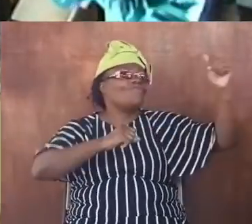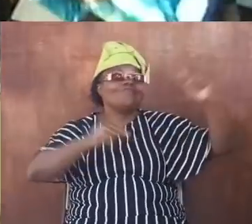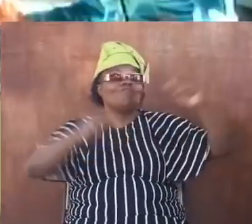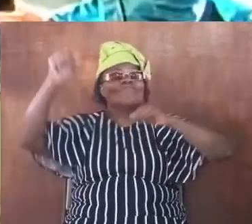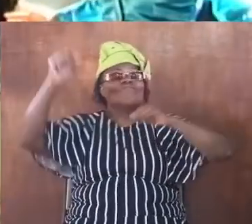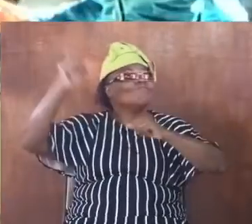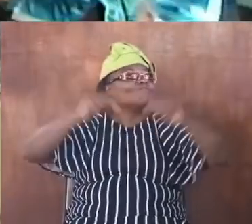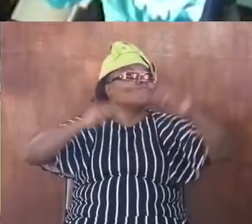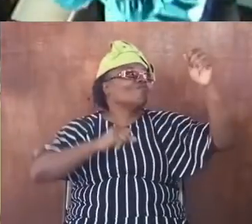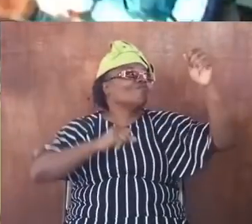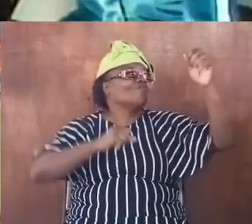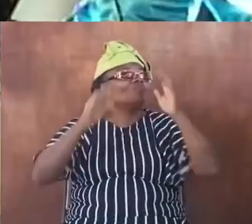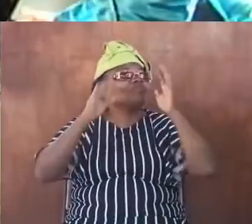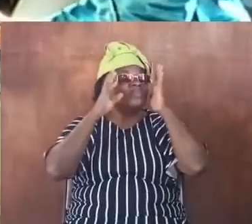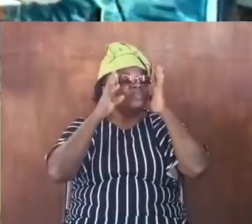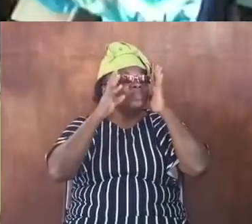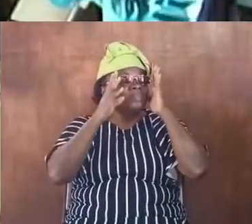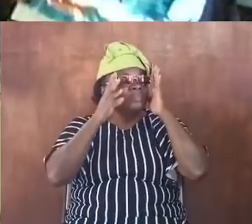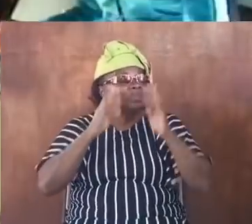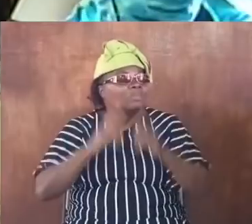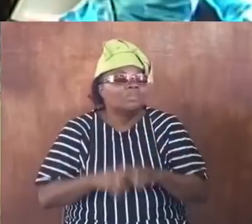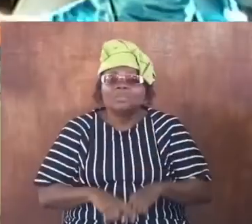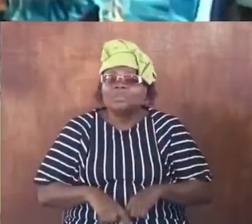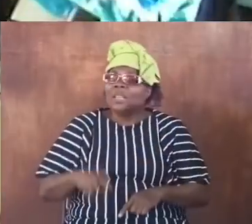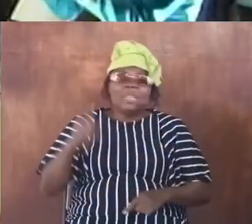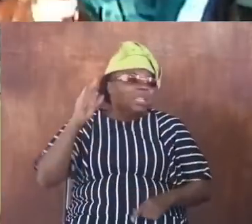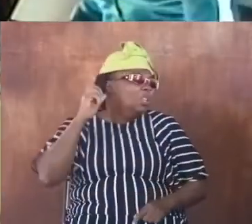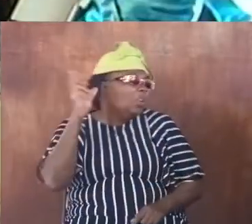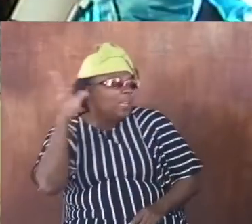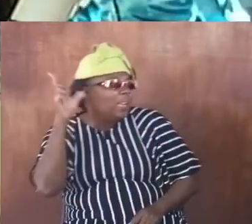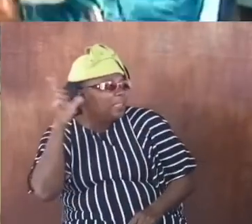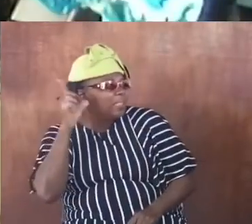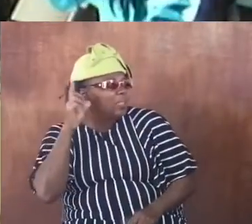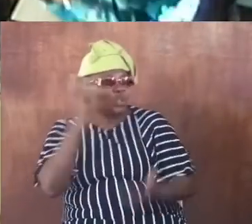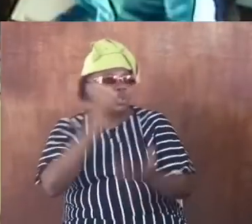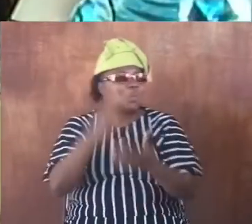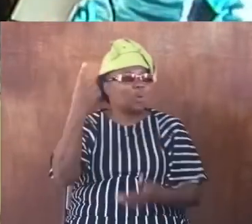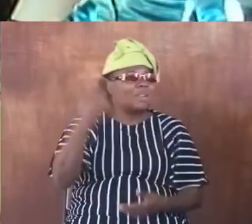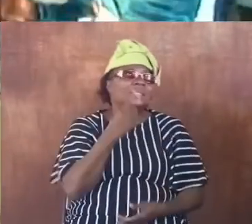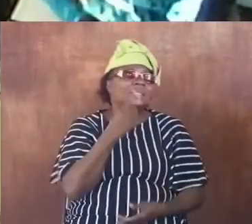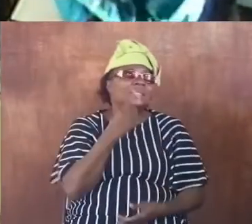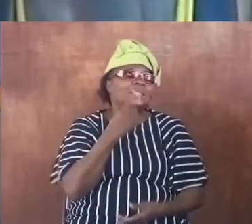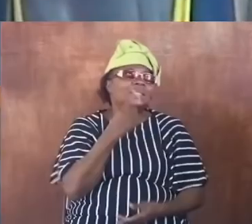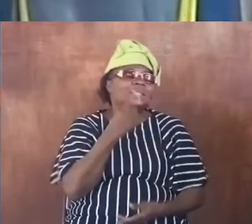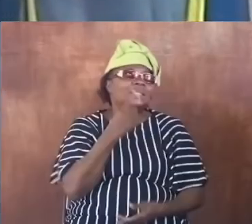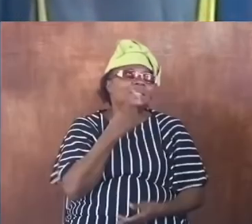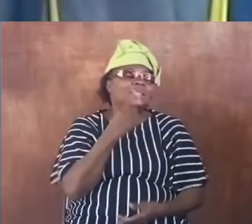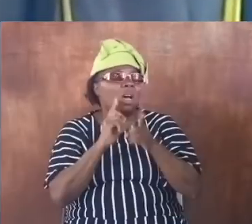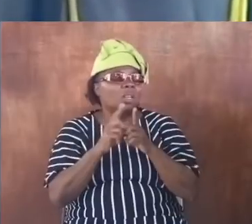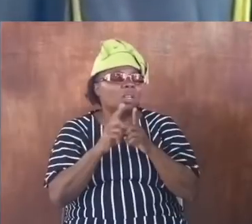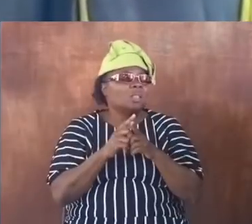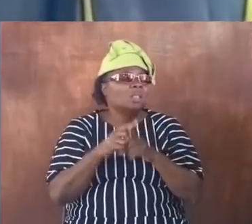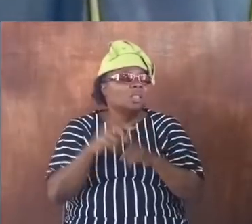I don't know if you ever walking with somebody and talking and all of a sudden you know hear them answer your deacon,